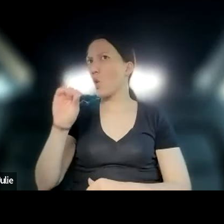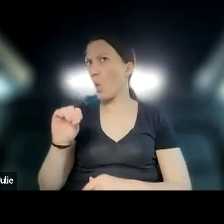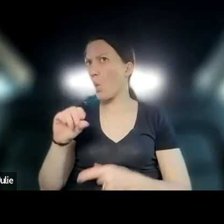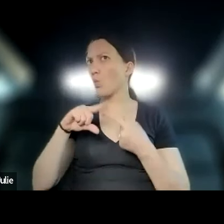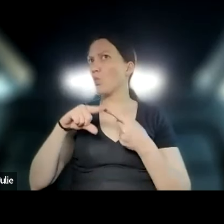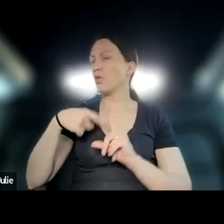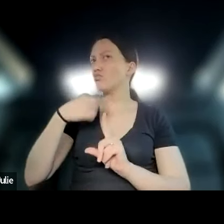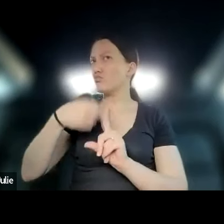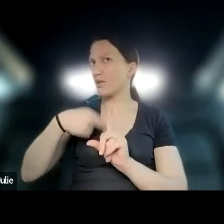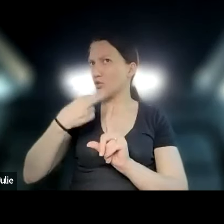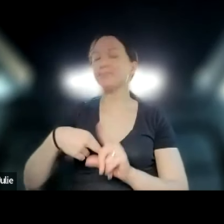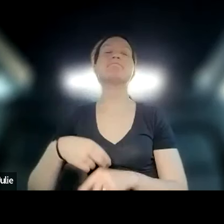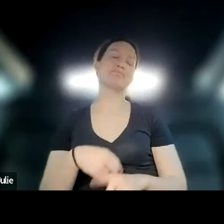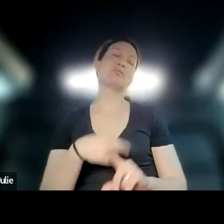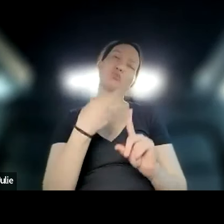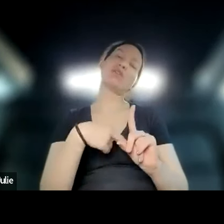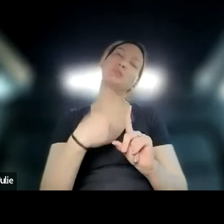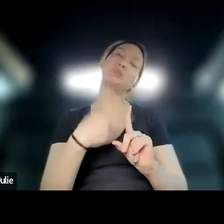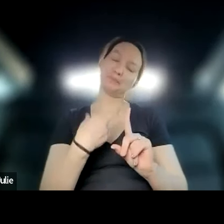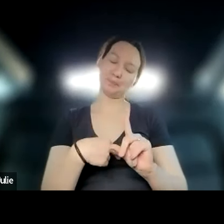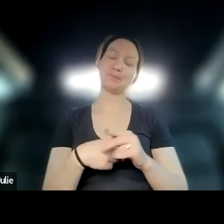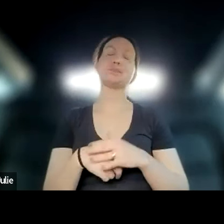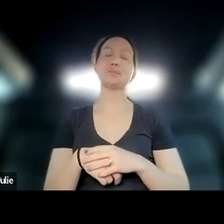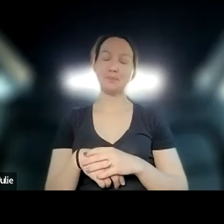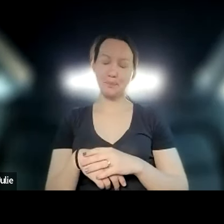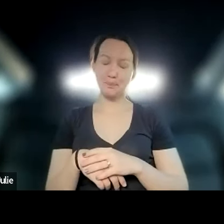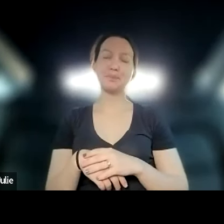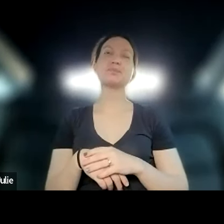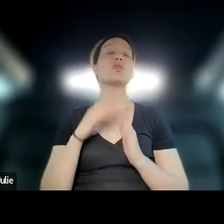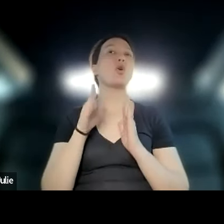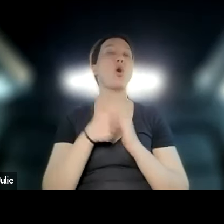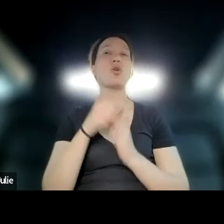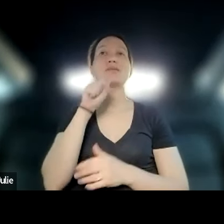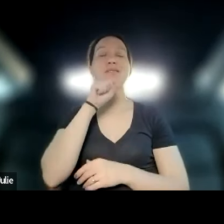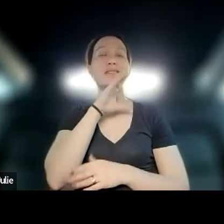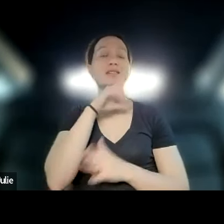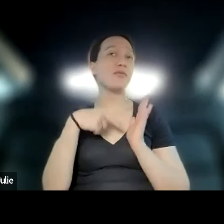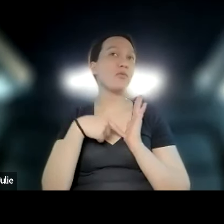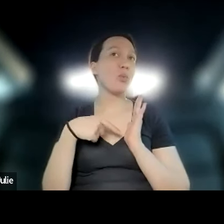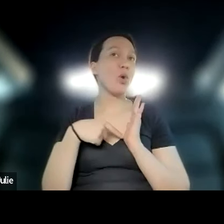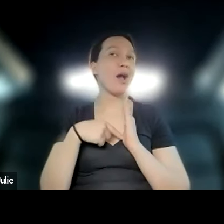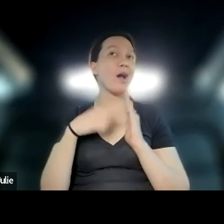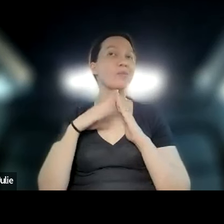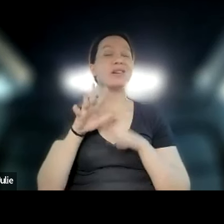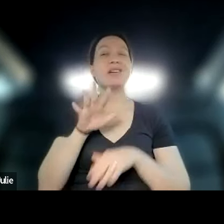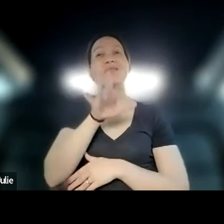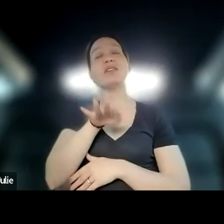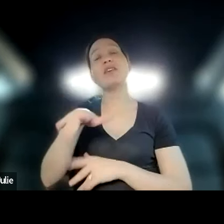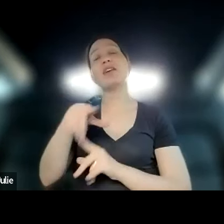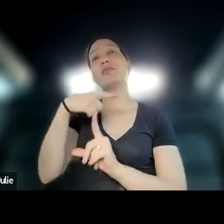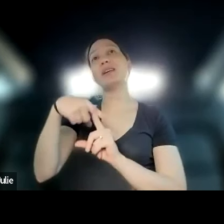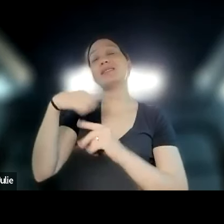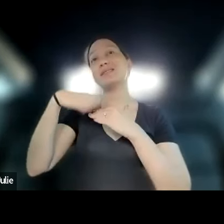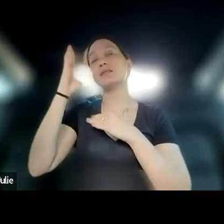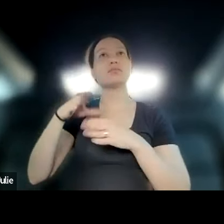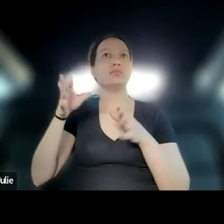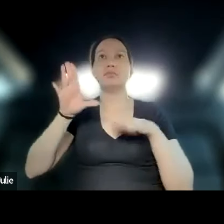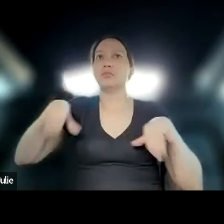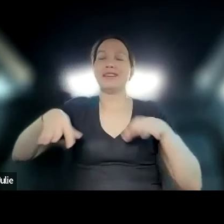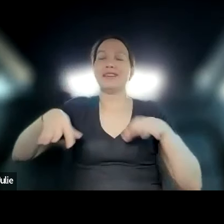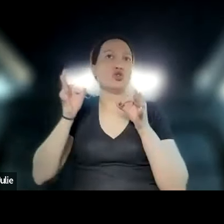rentals? They're rentals. They're They're rentals. rentals. Yeah, so it's all senior affordable. So 55 plus. We haven't determined